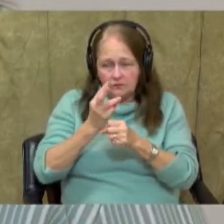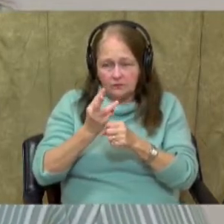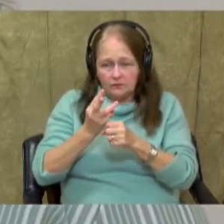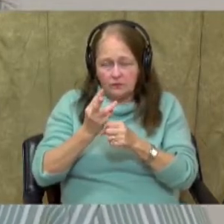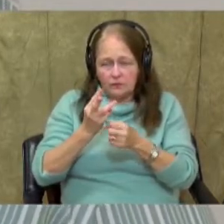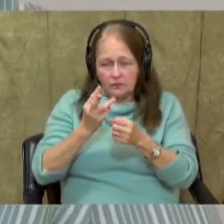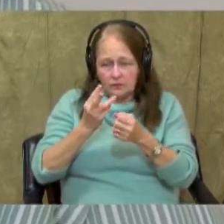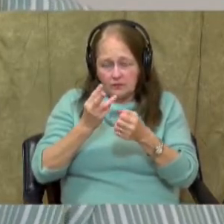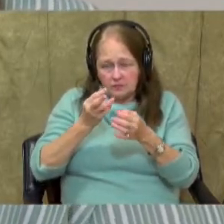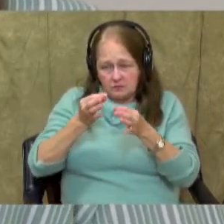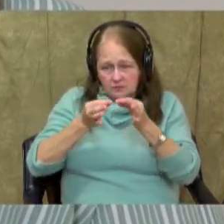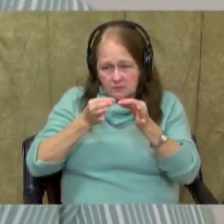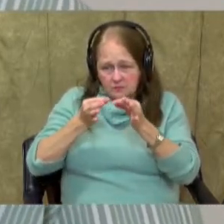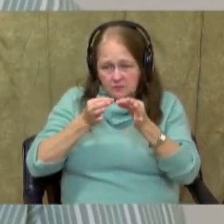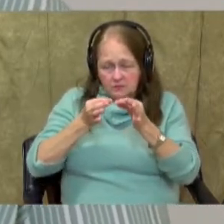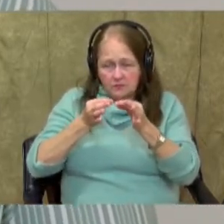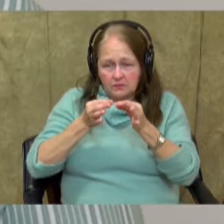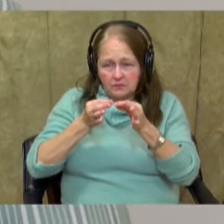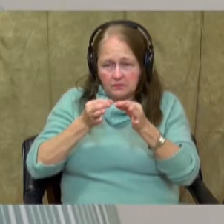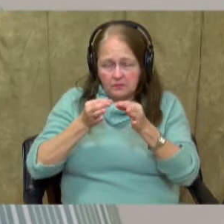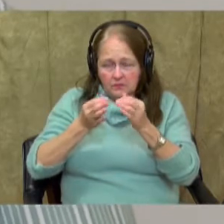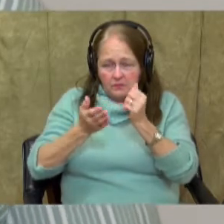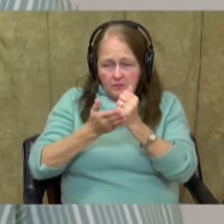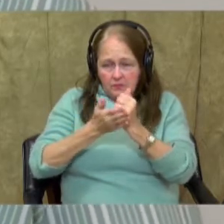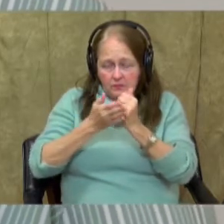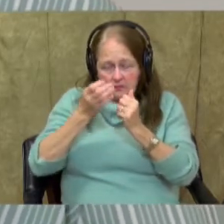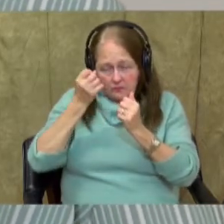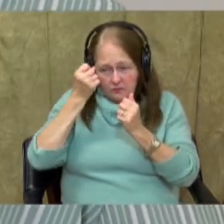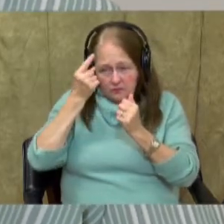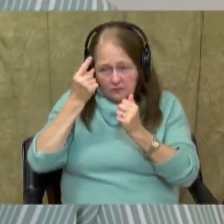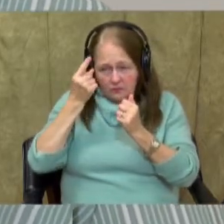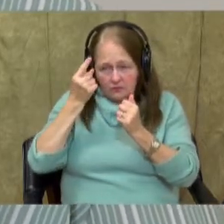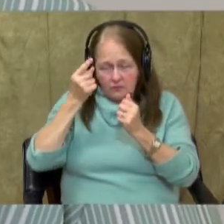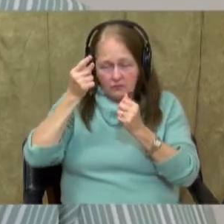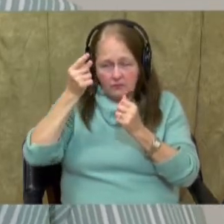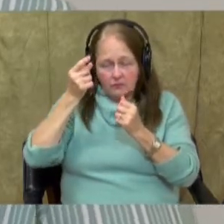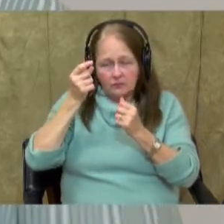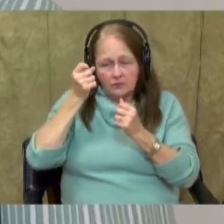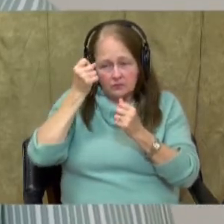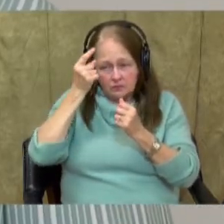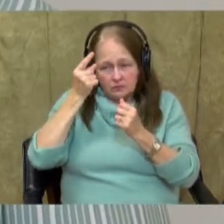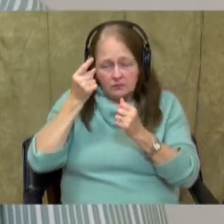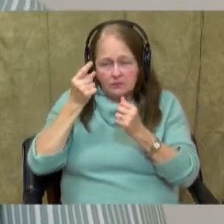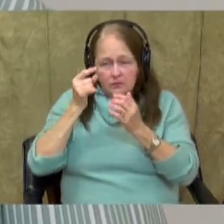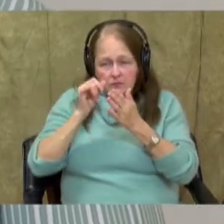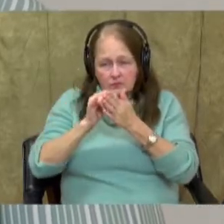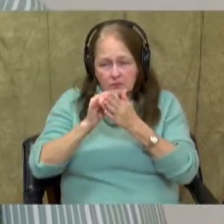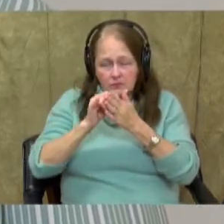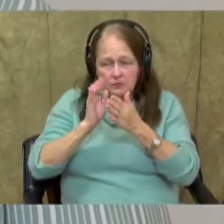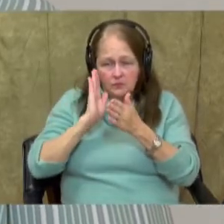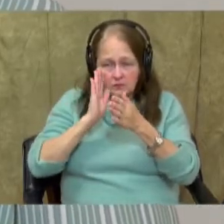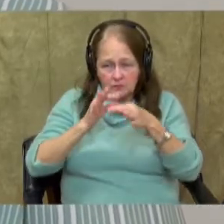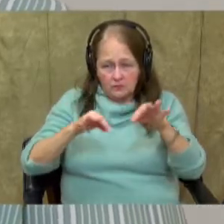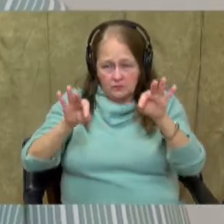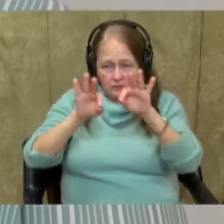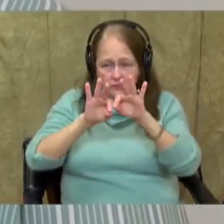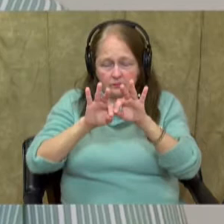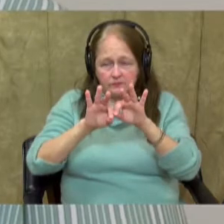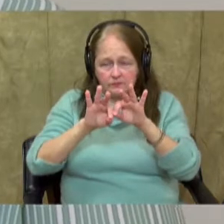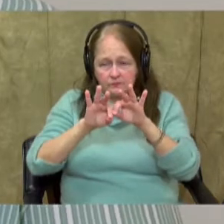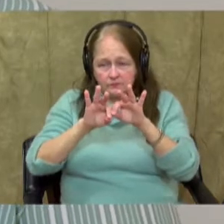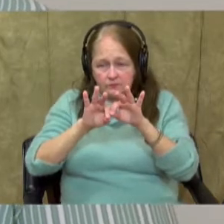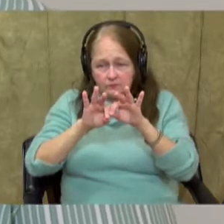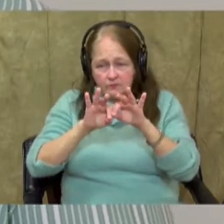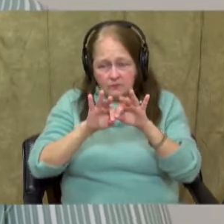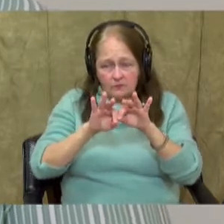out. It will help you to retain information as you're reading because we all know that that's important. I